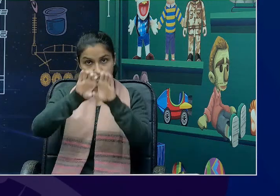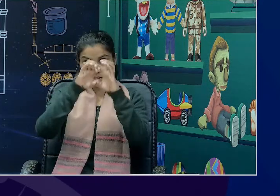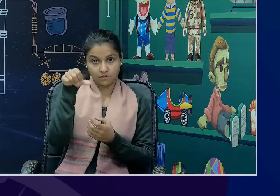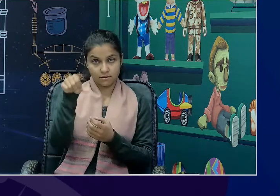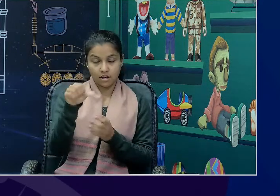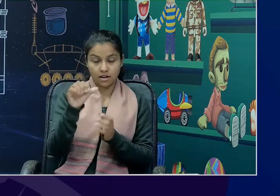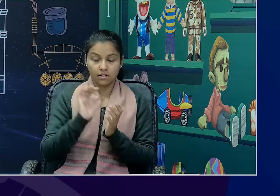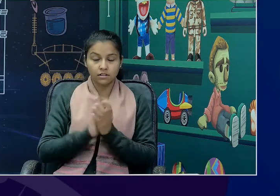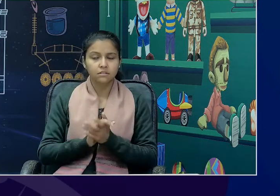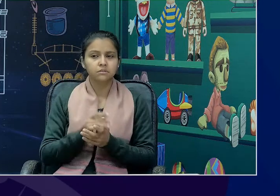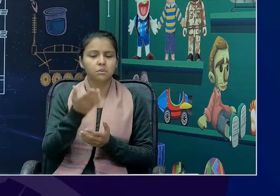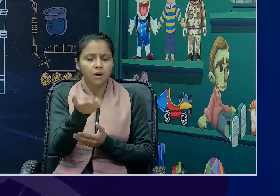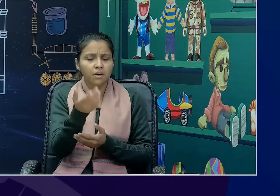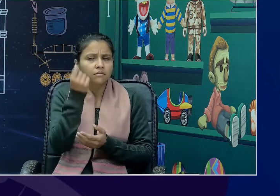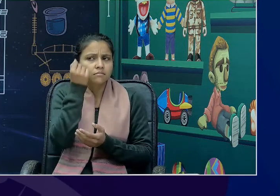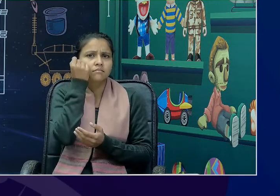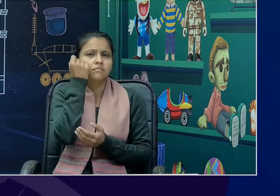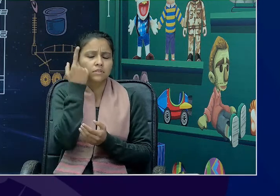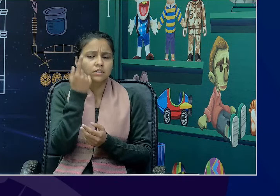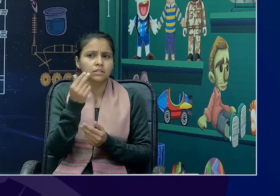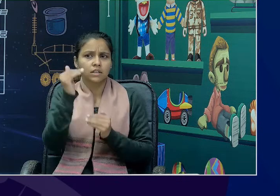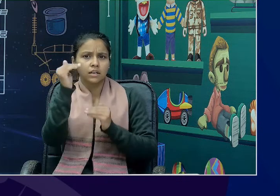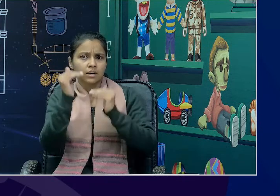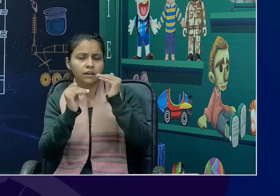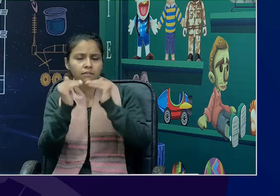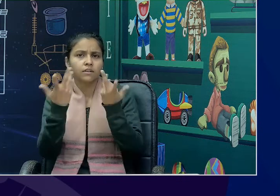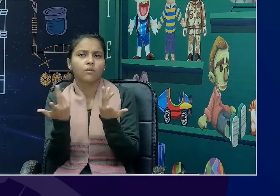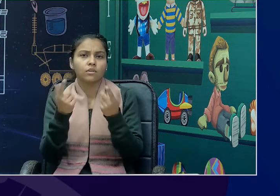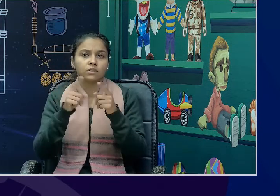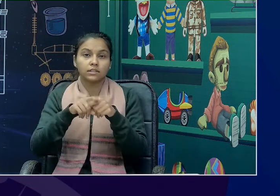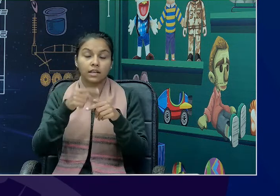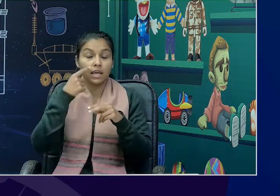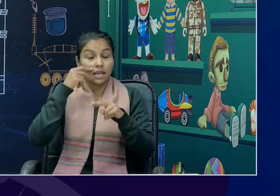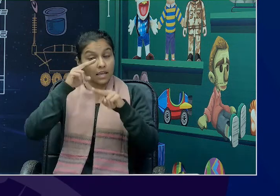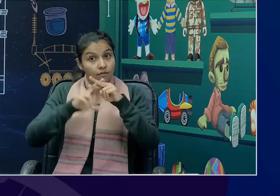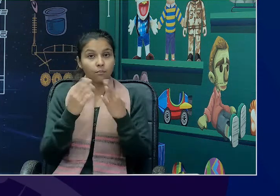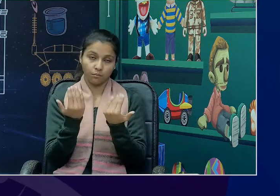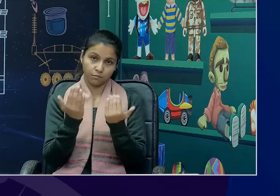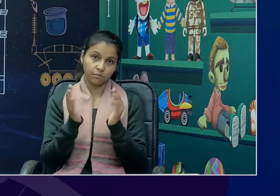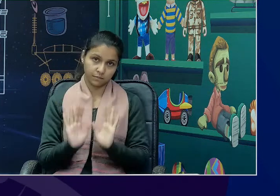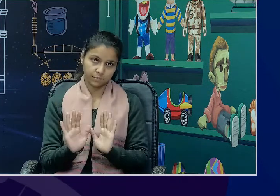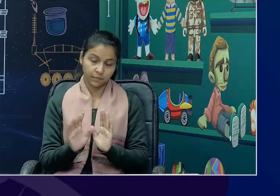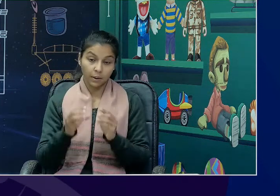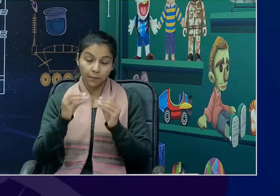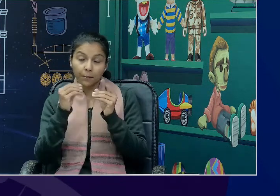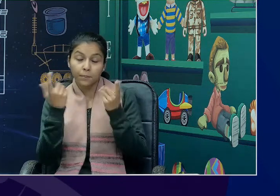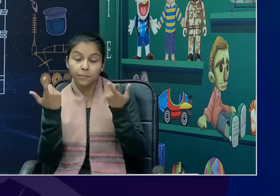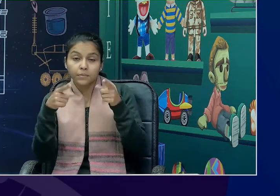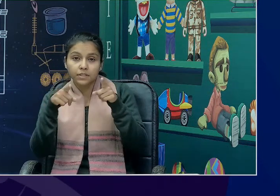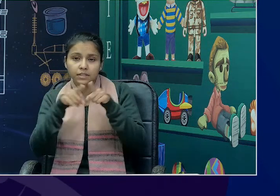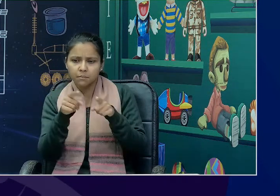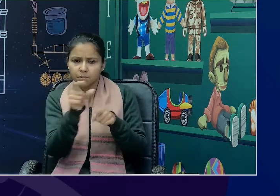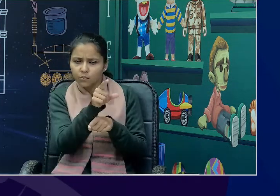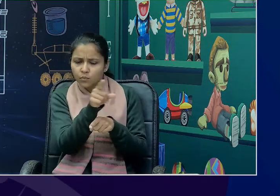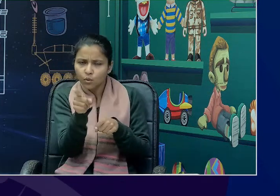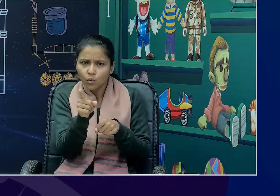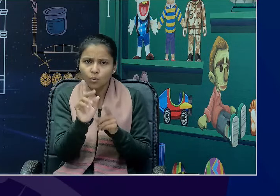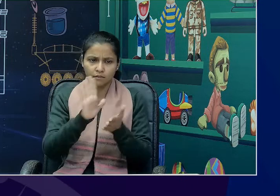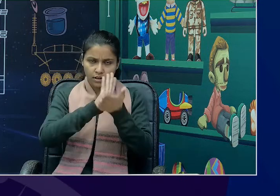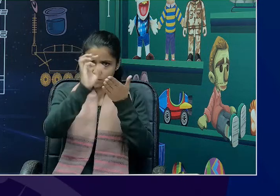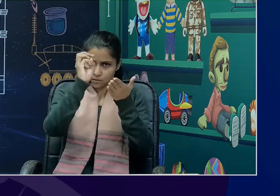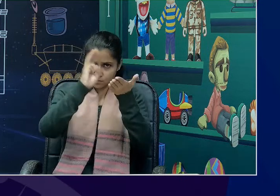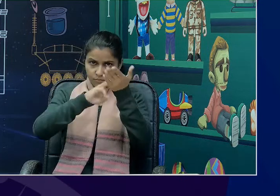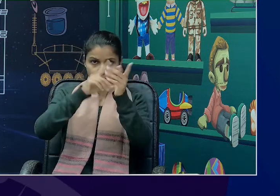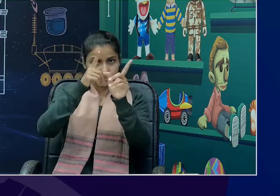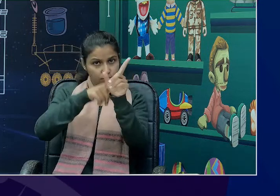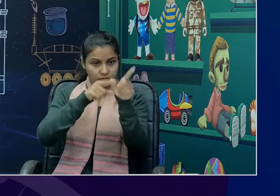to make them understand the difference, what we can do is, if possible, we can bring two doctors, one is a homeopathic doctor